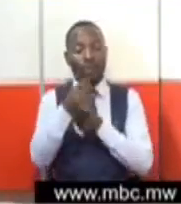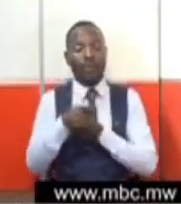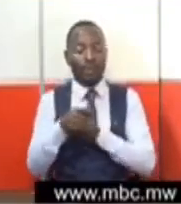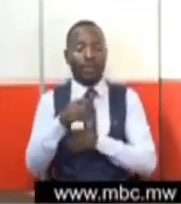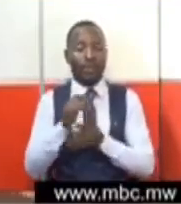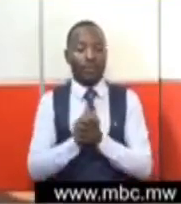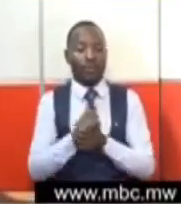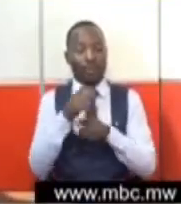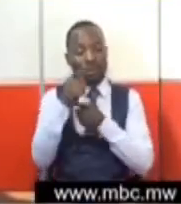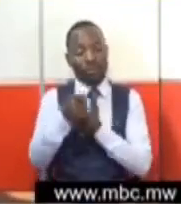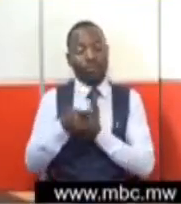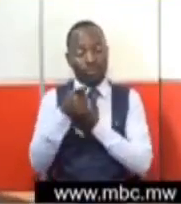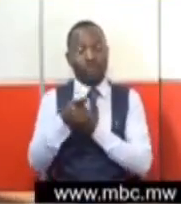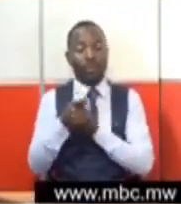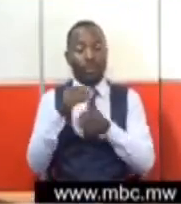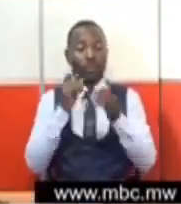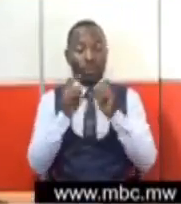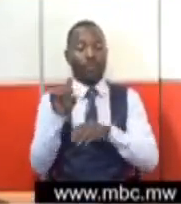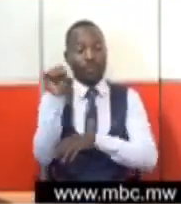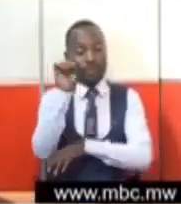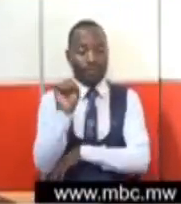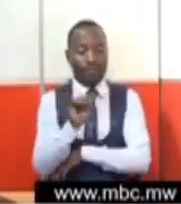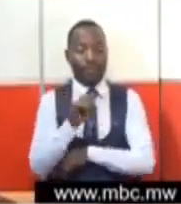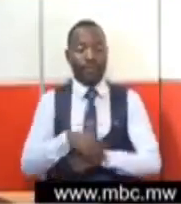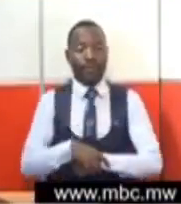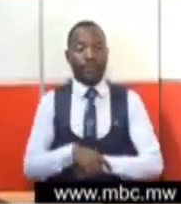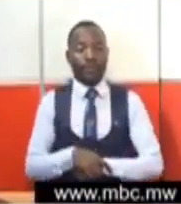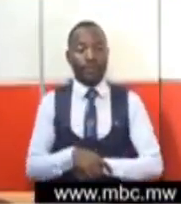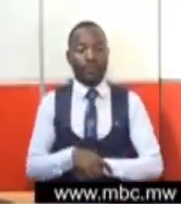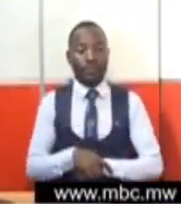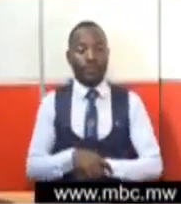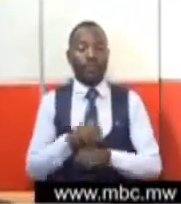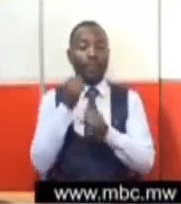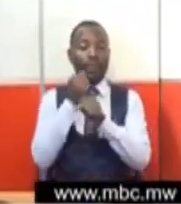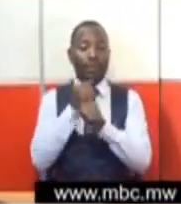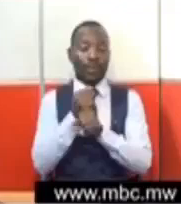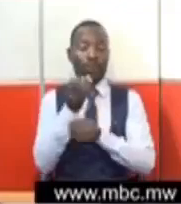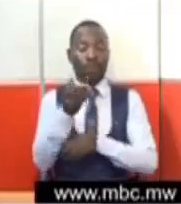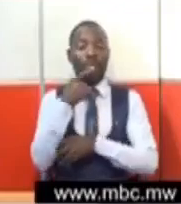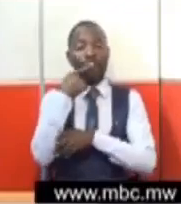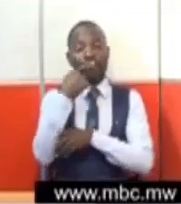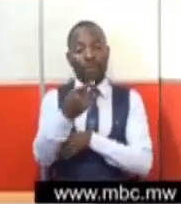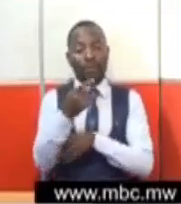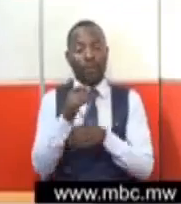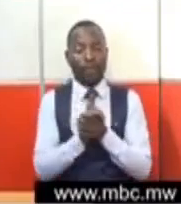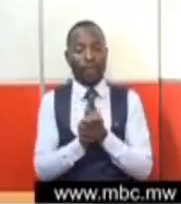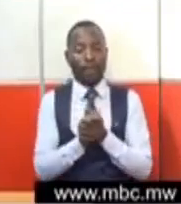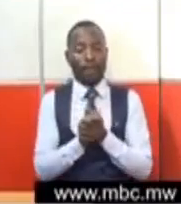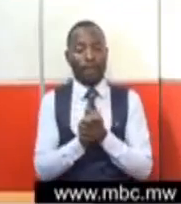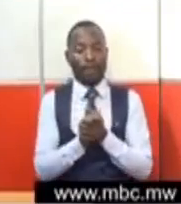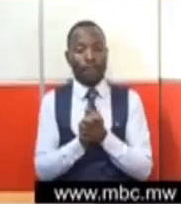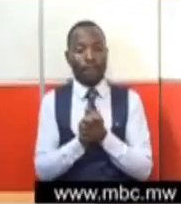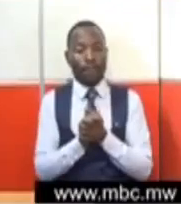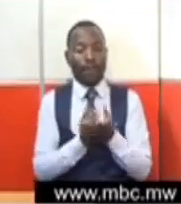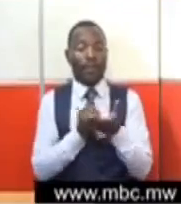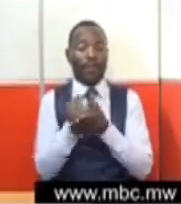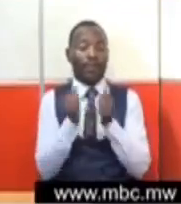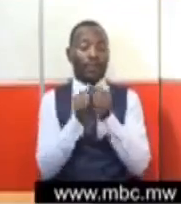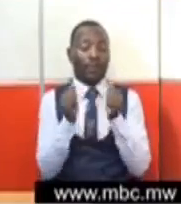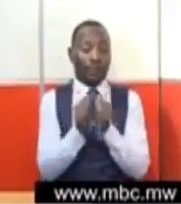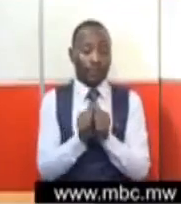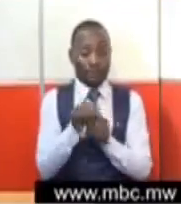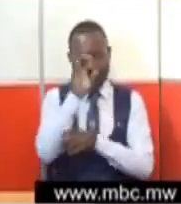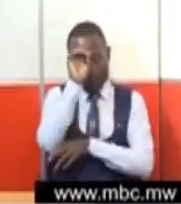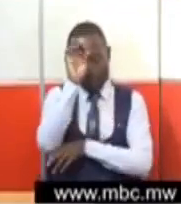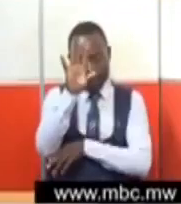before the construction commences in September this year. The construction of the Portland Cement Integrated Plant will boost the mining industry